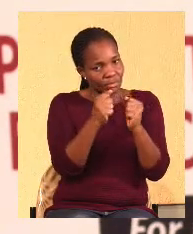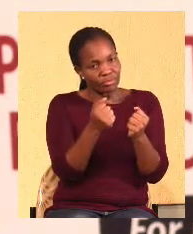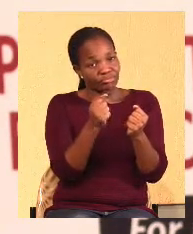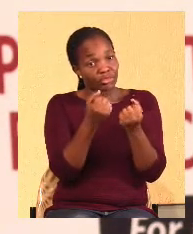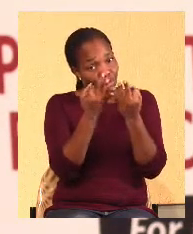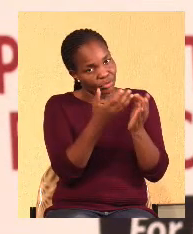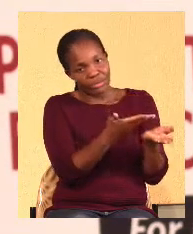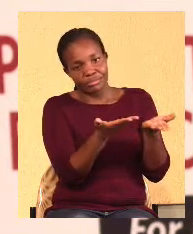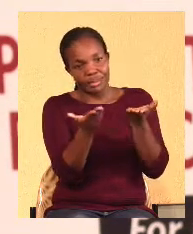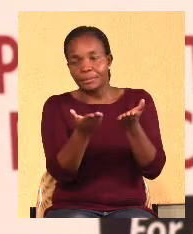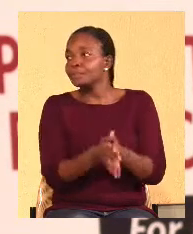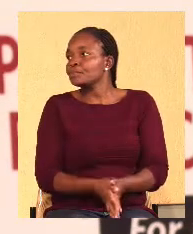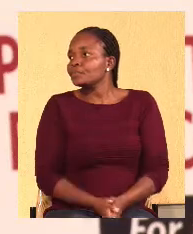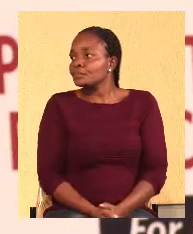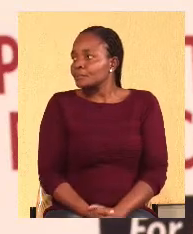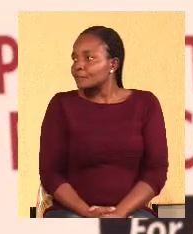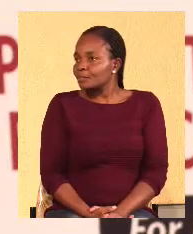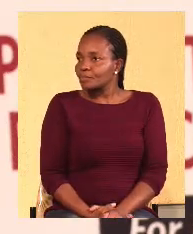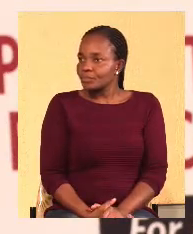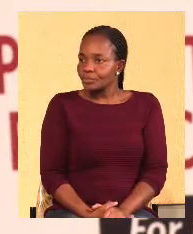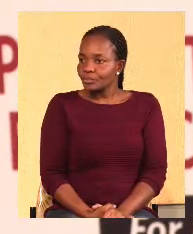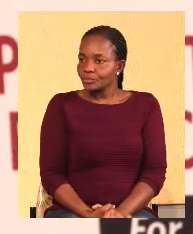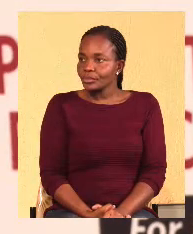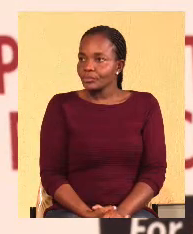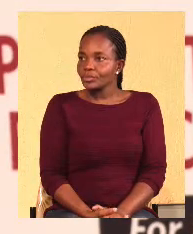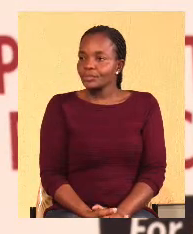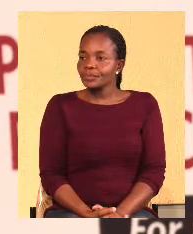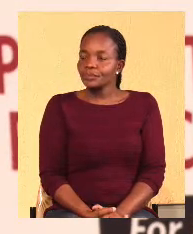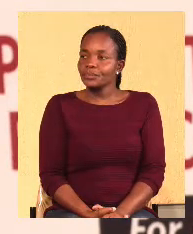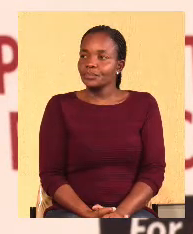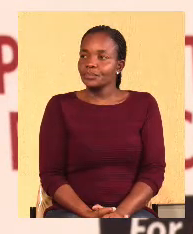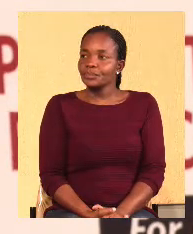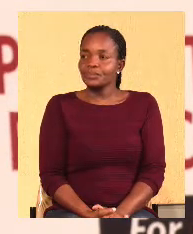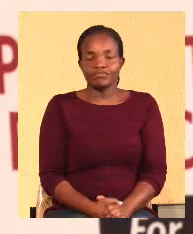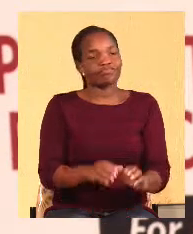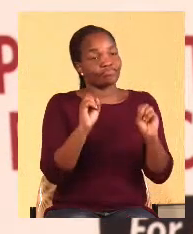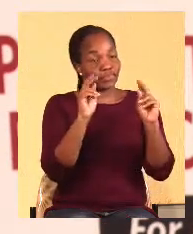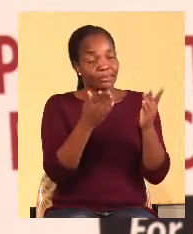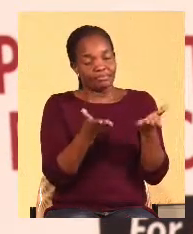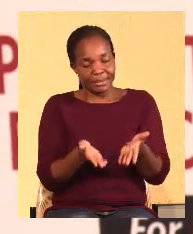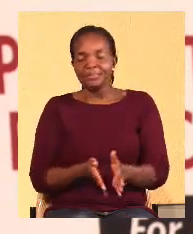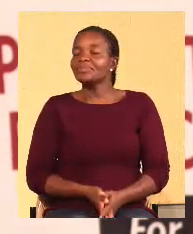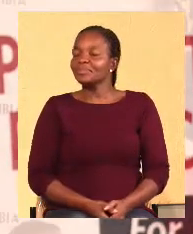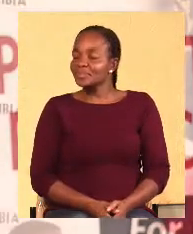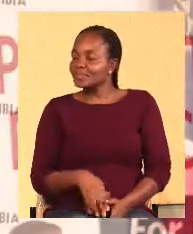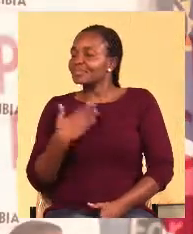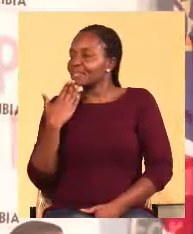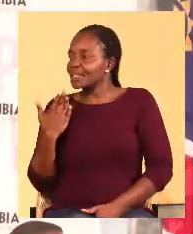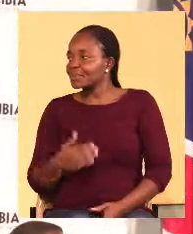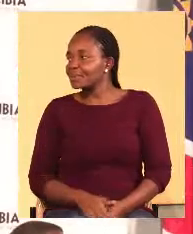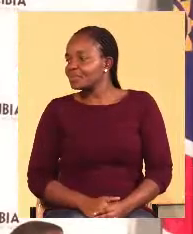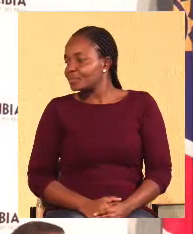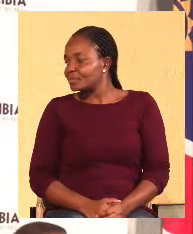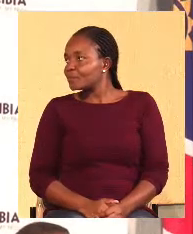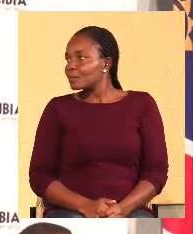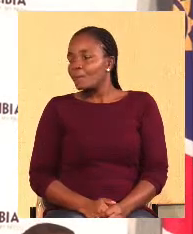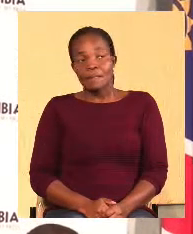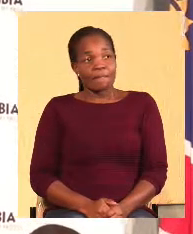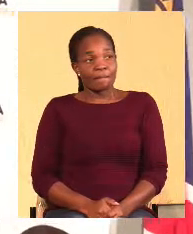that updated information at the fingerprint. Okay. Thank you very much. I must just add